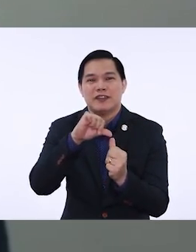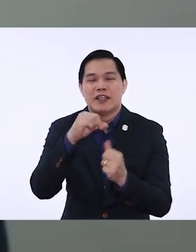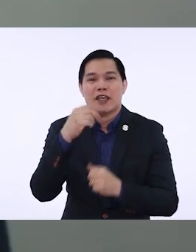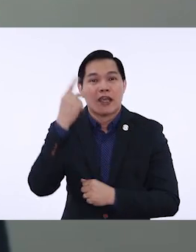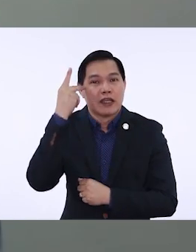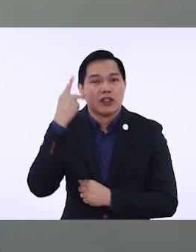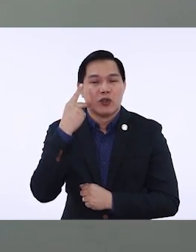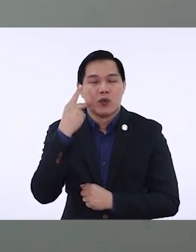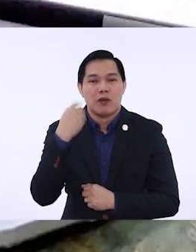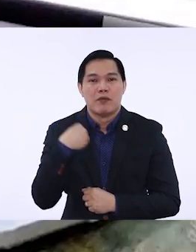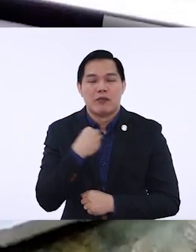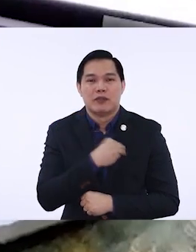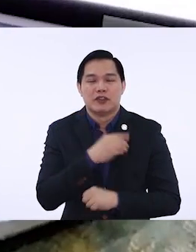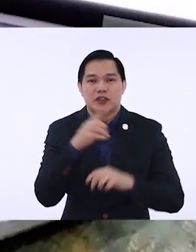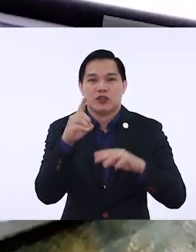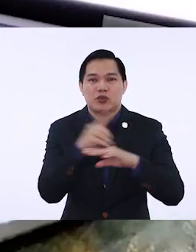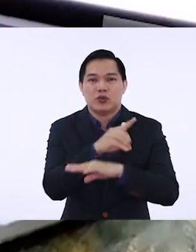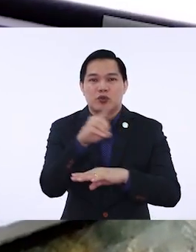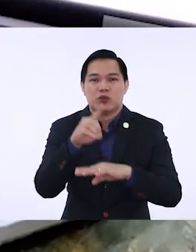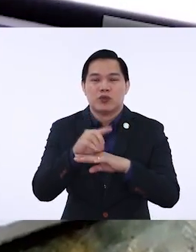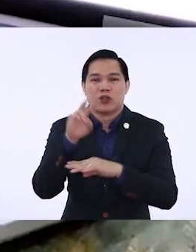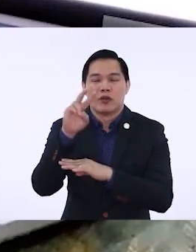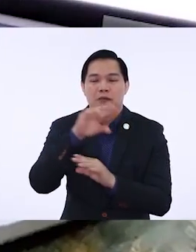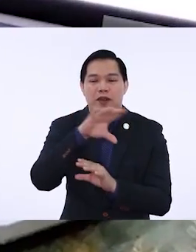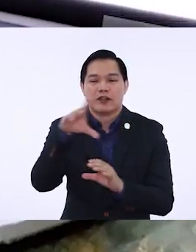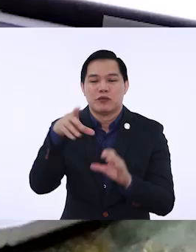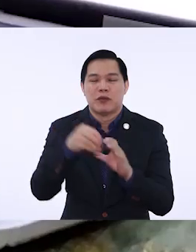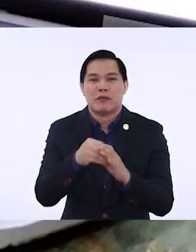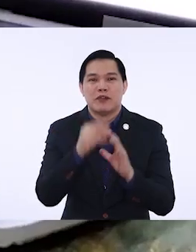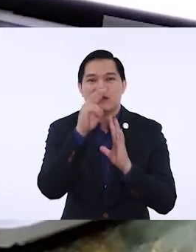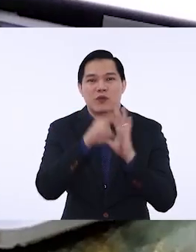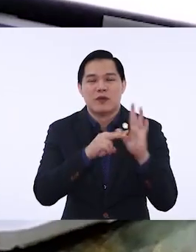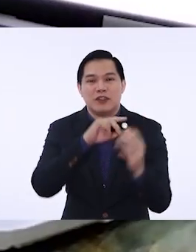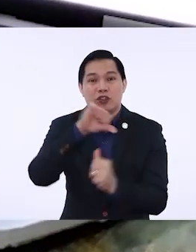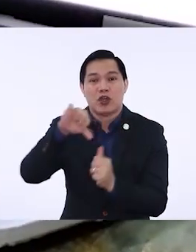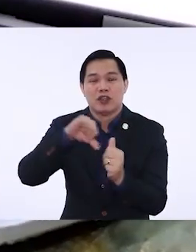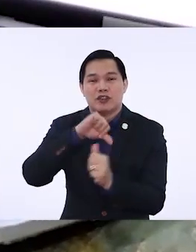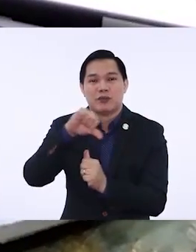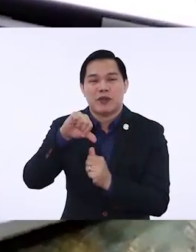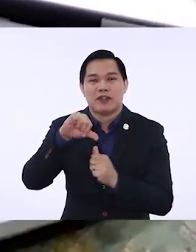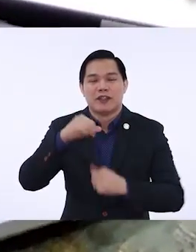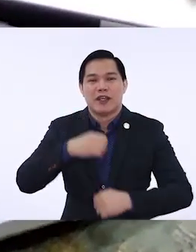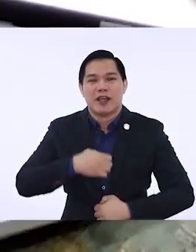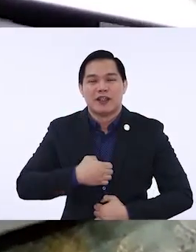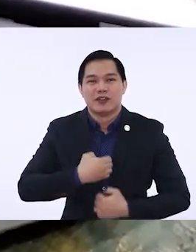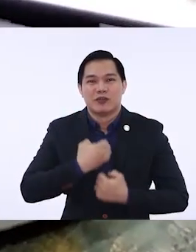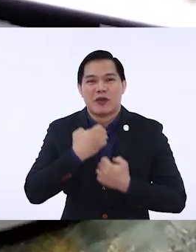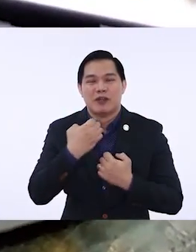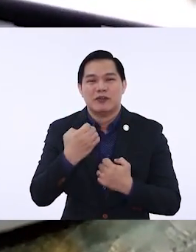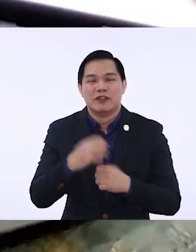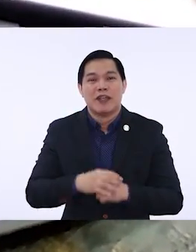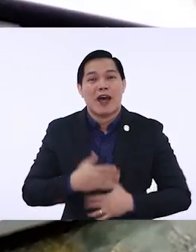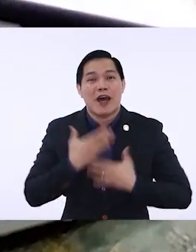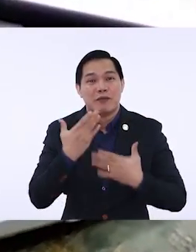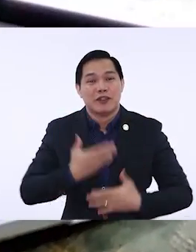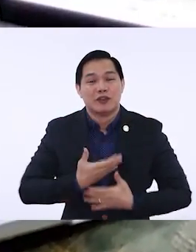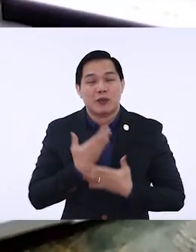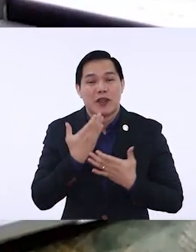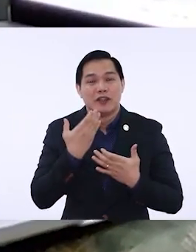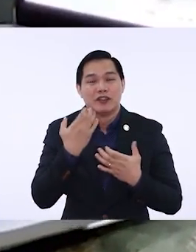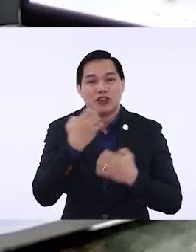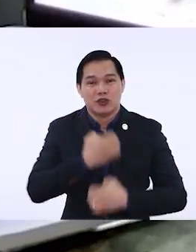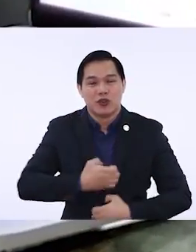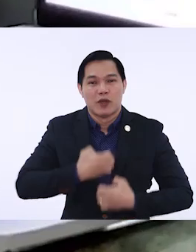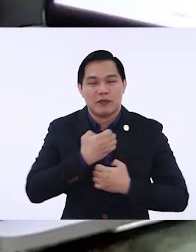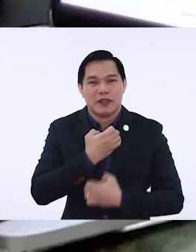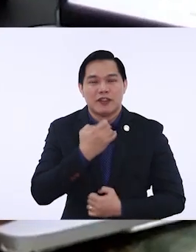members of the two districts who participated in the virtual socialization expressed their happiness and enjoyment in joining the